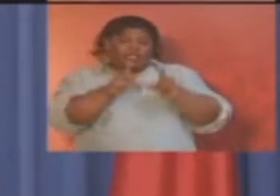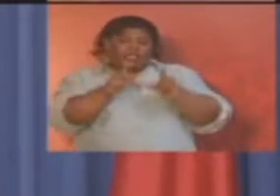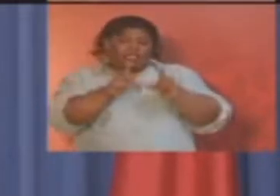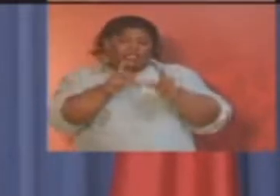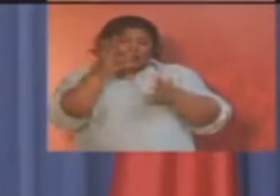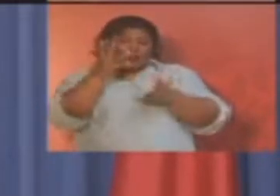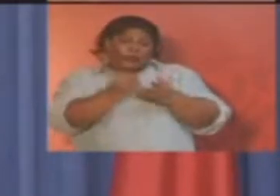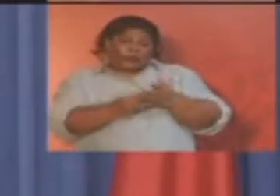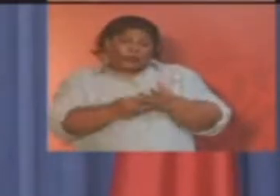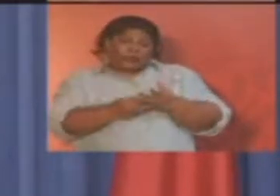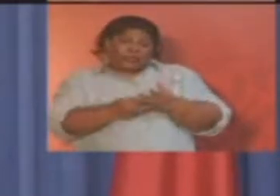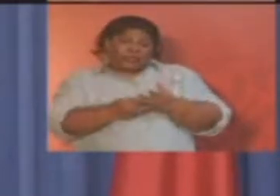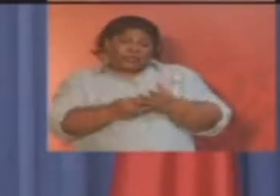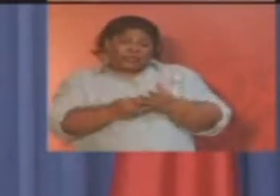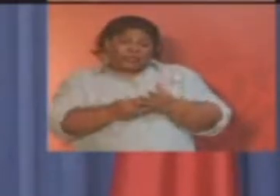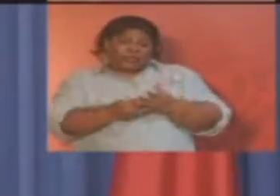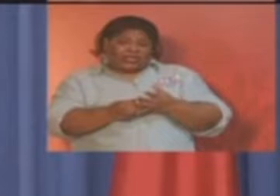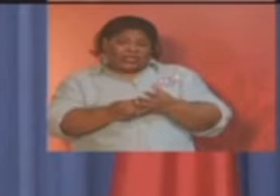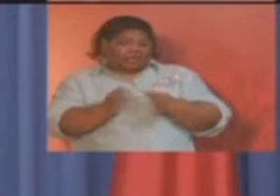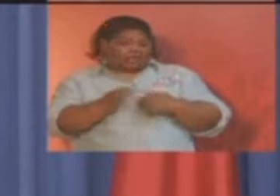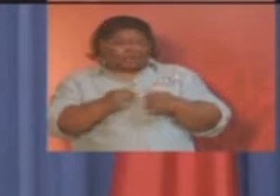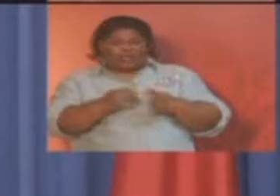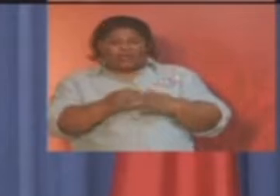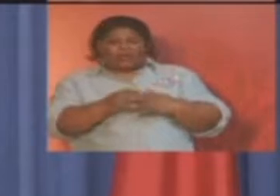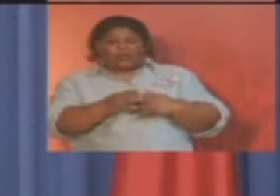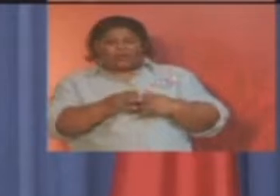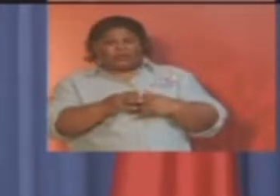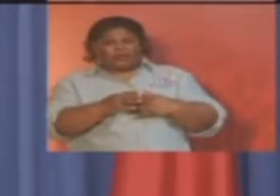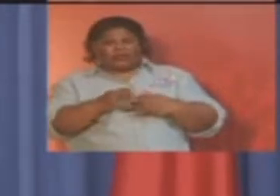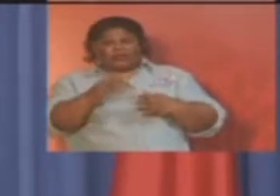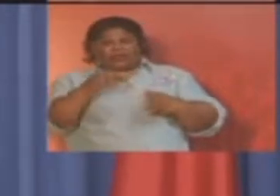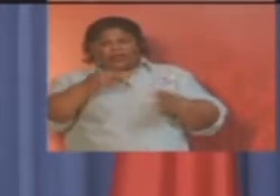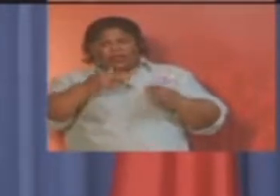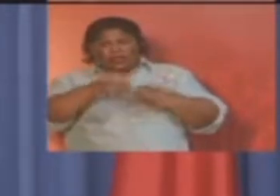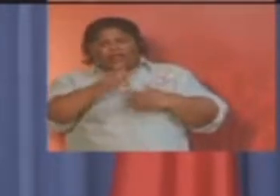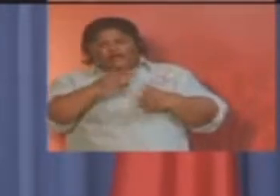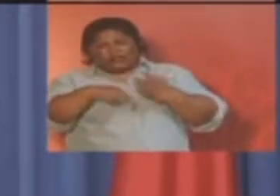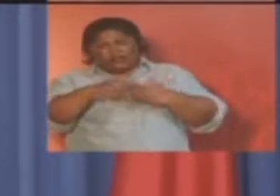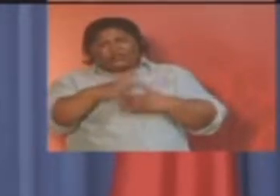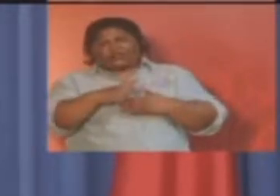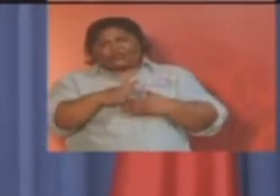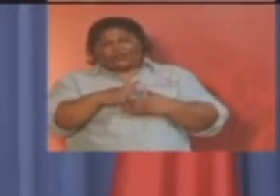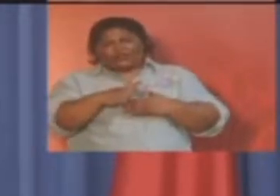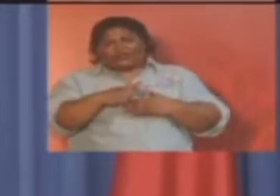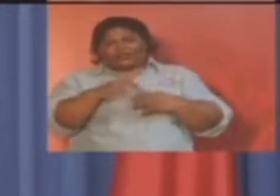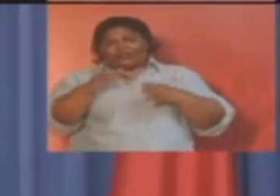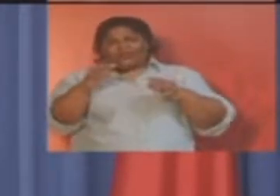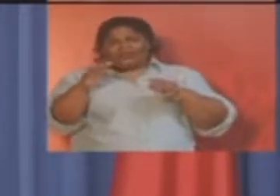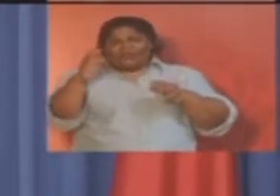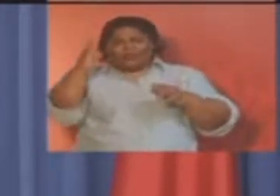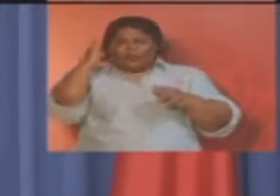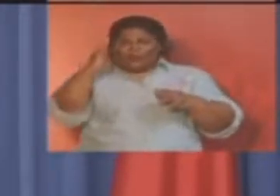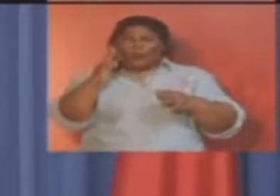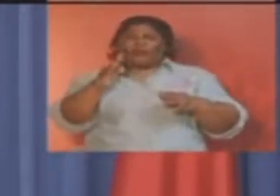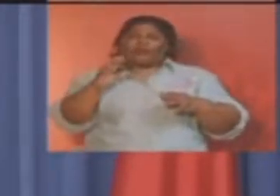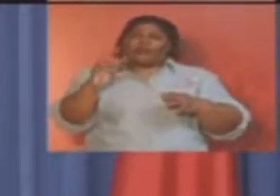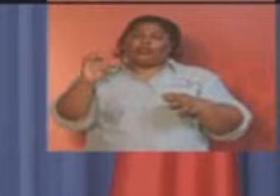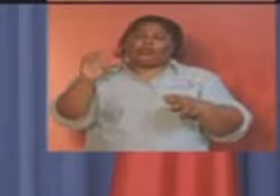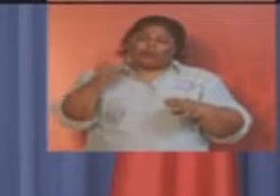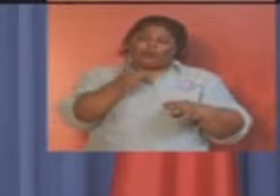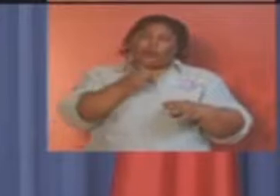weeks. After that, if things settle back down and we get the results we want, we can return to where we need